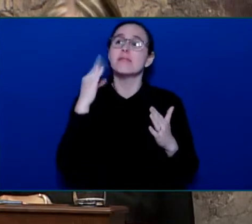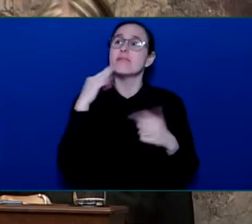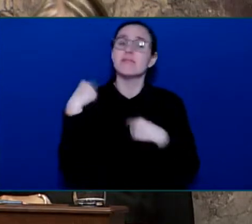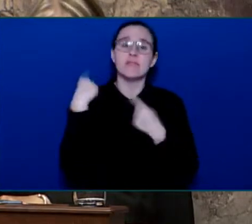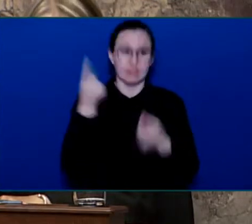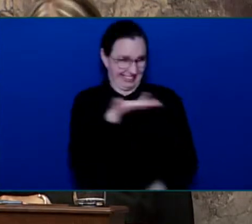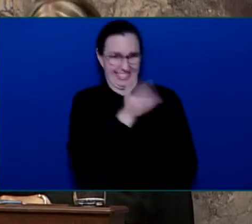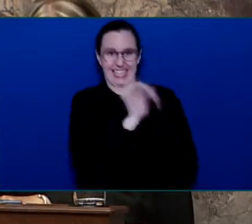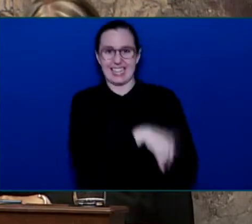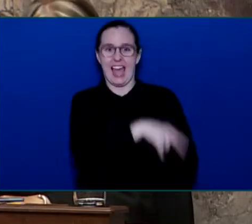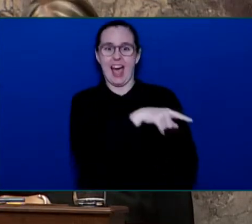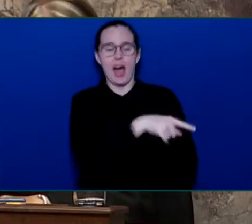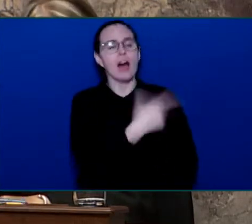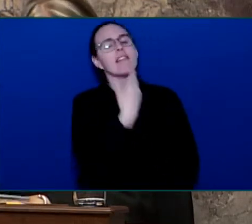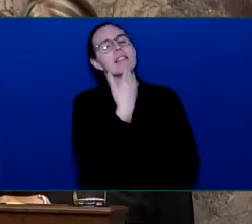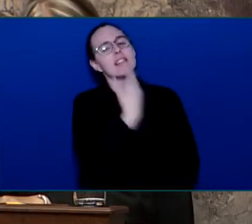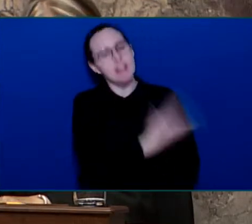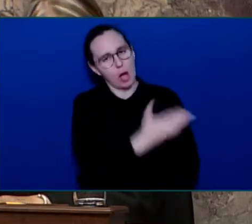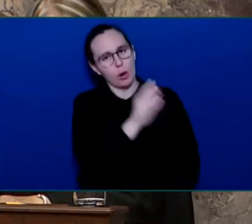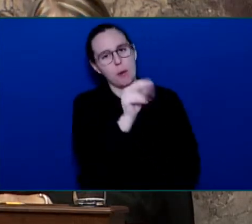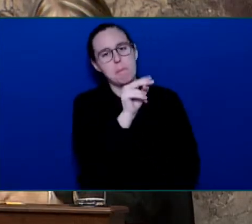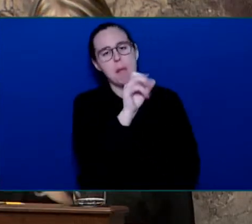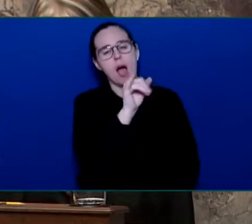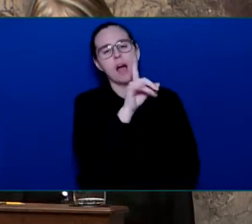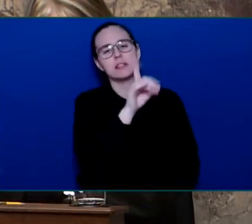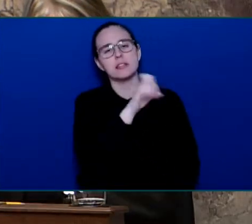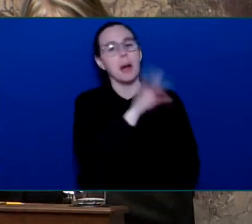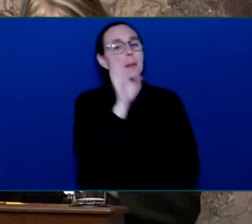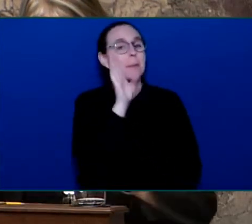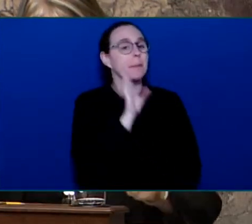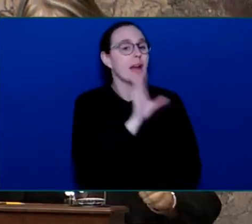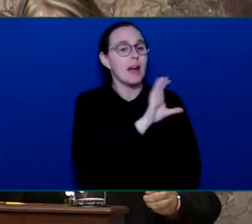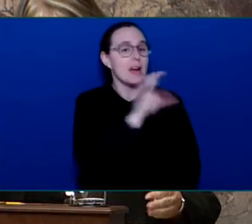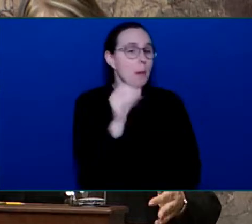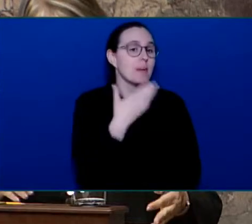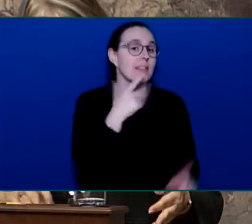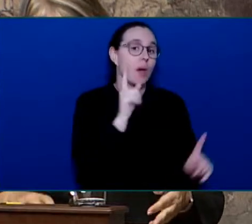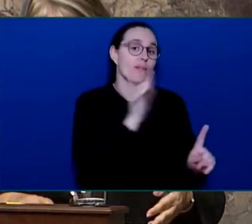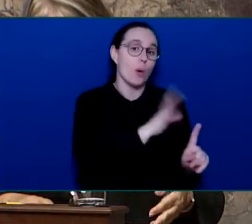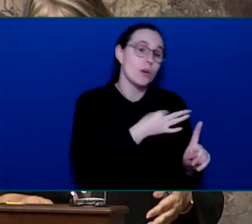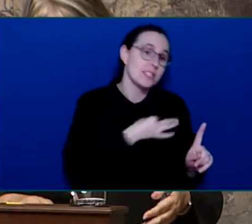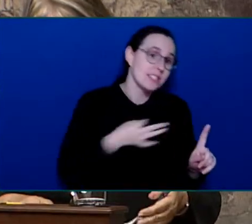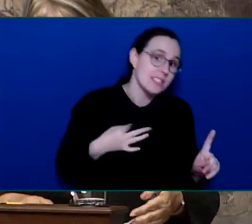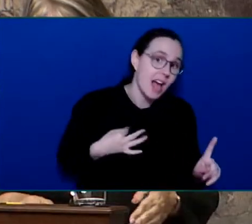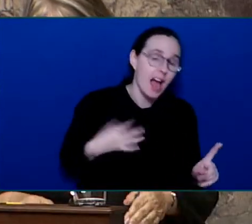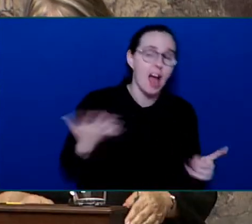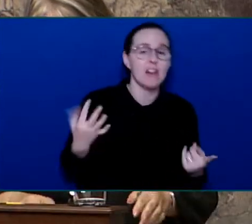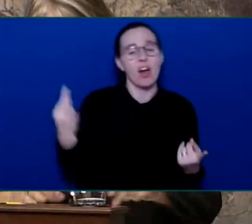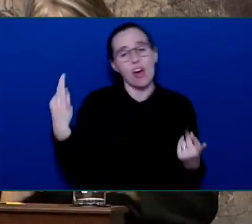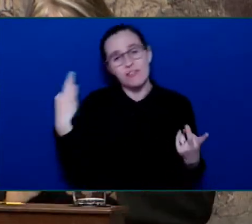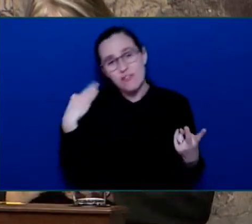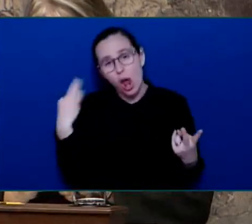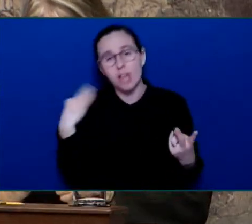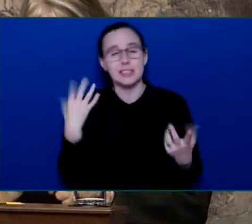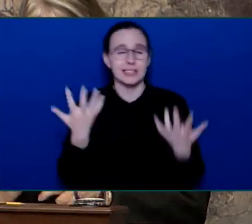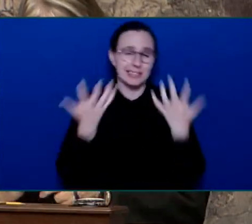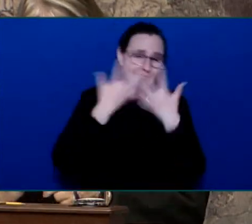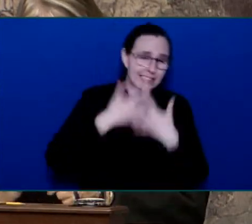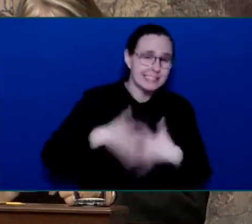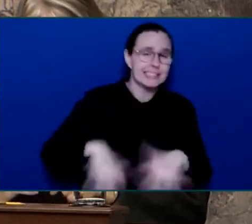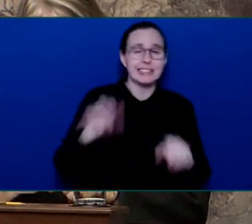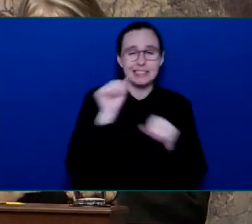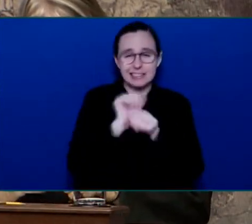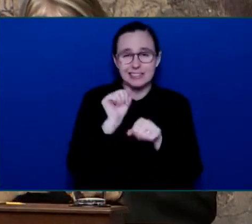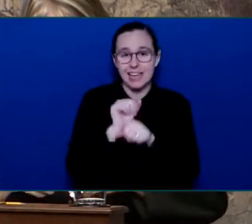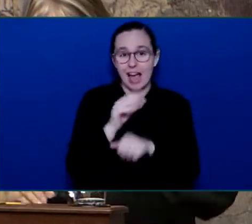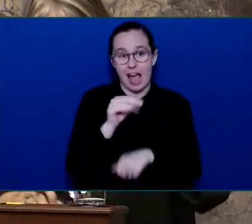who worked tirelessly to put this event together, and to all the vendors selling fresh local produce, merchandise, and of course,